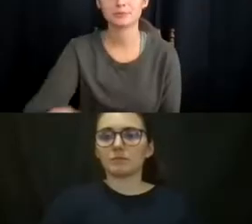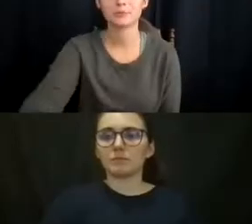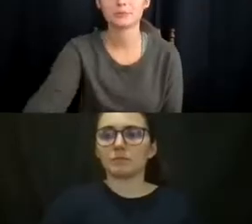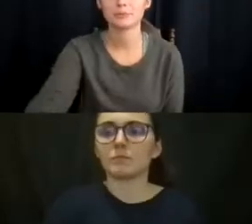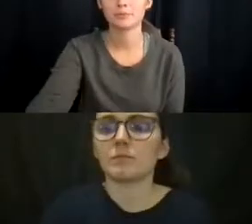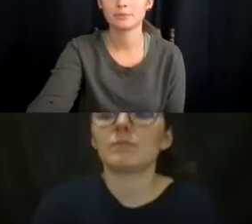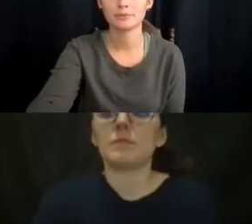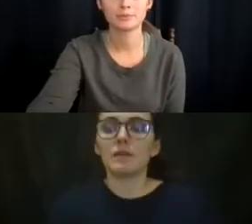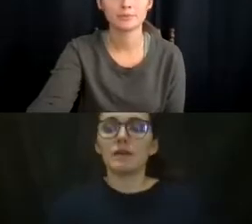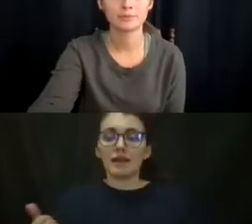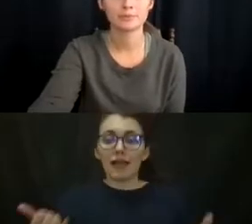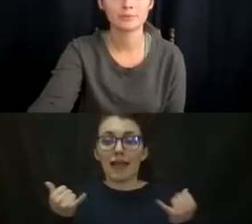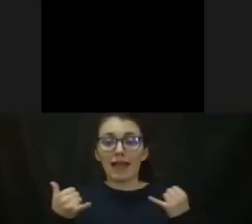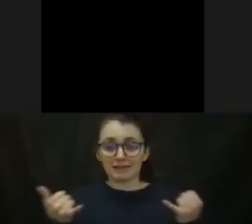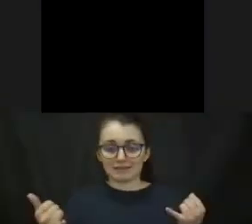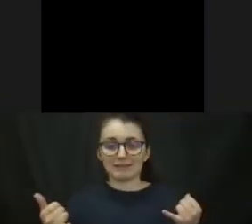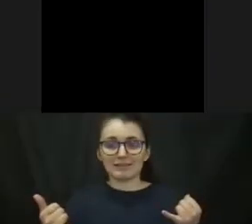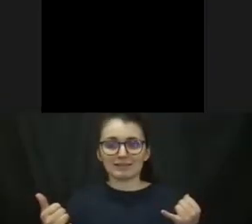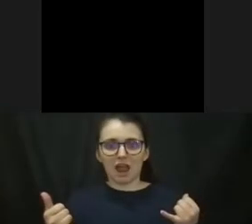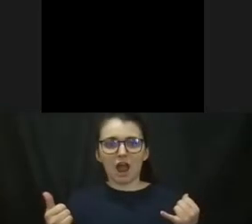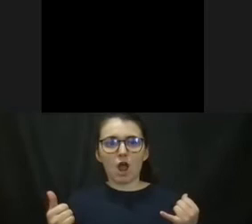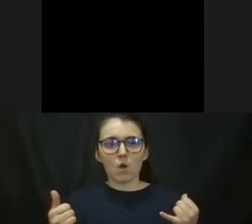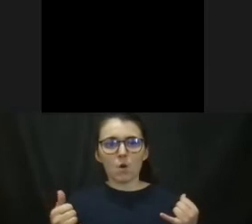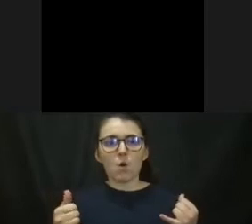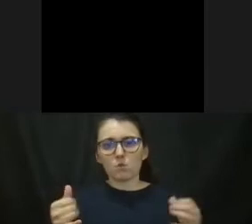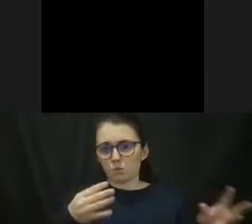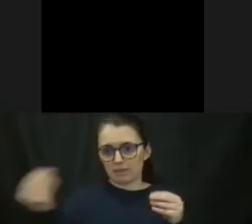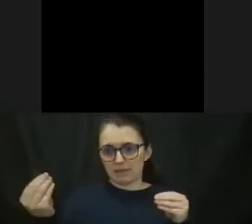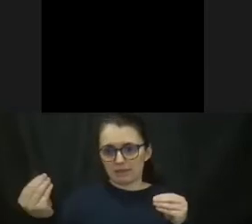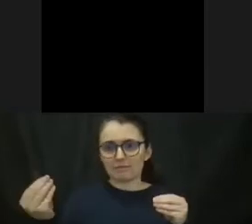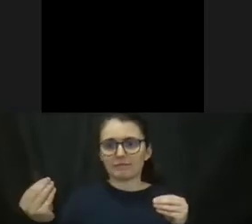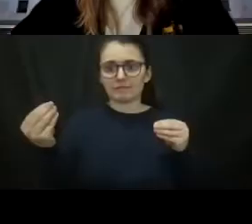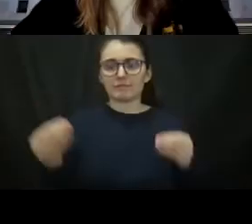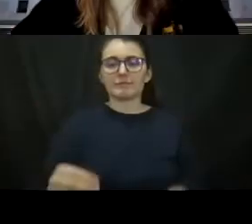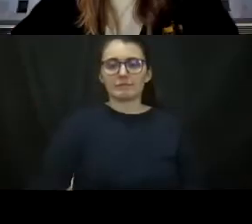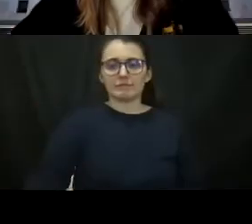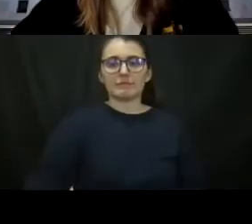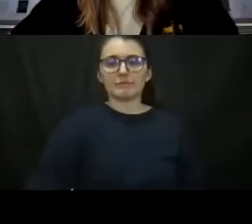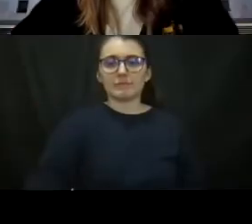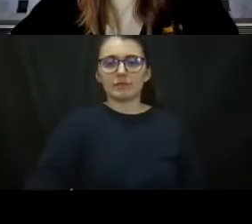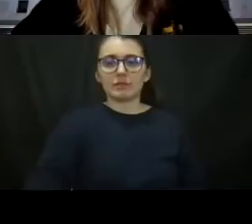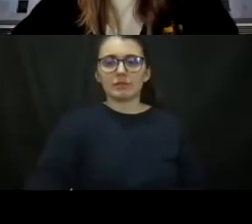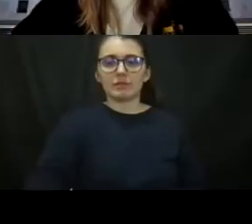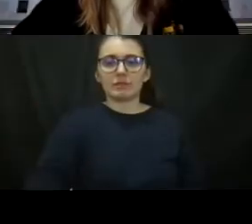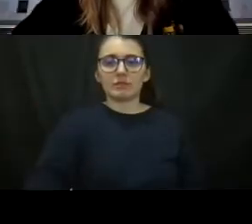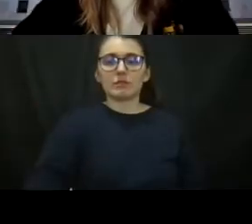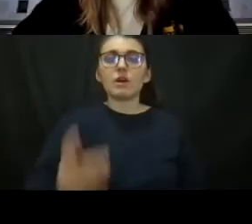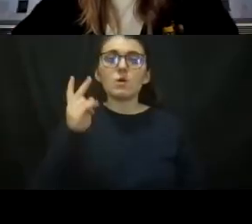I'm going to move out. We're going to go out this back door, and we're going to take a look at a couple of portraits really